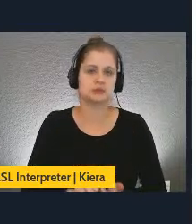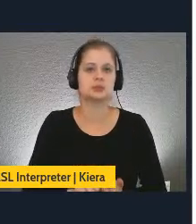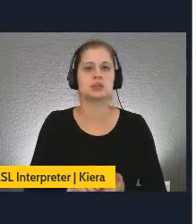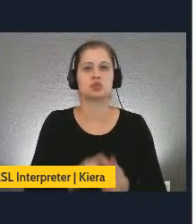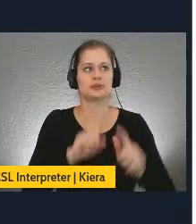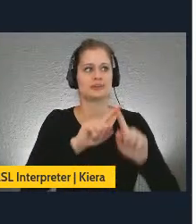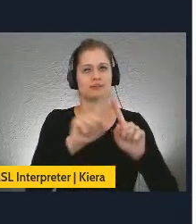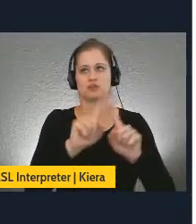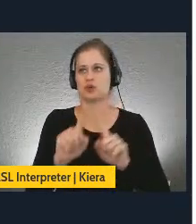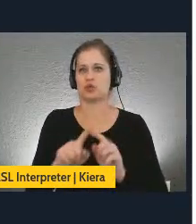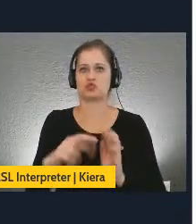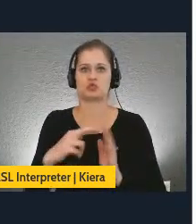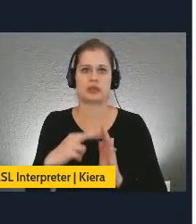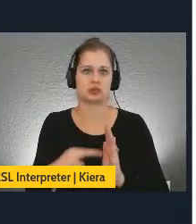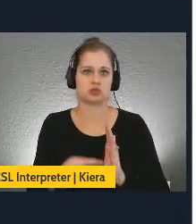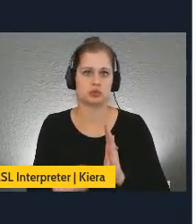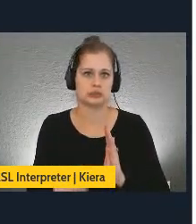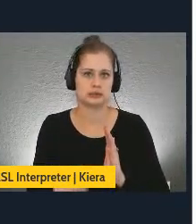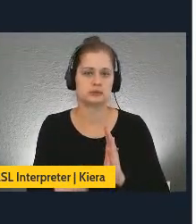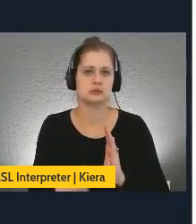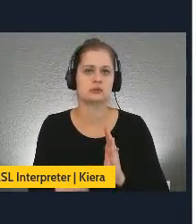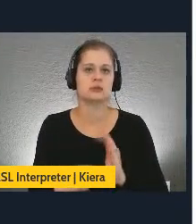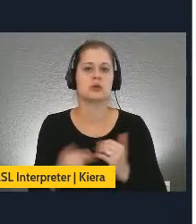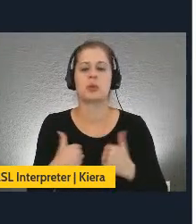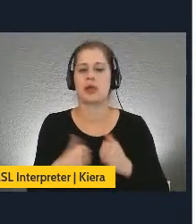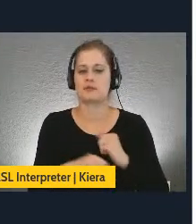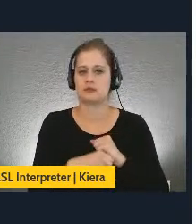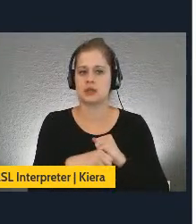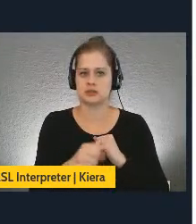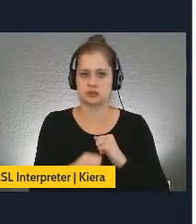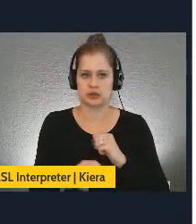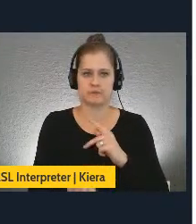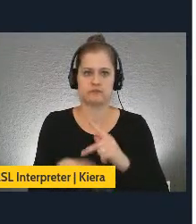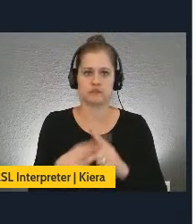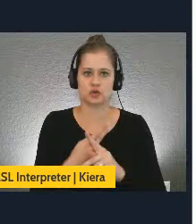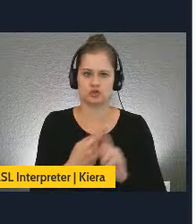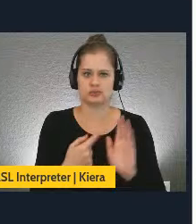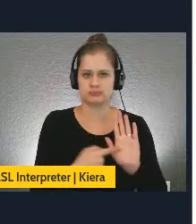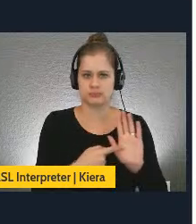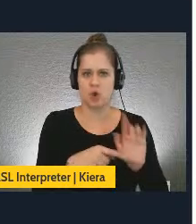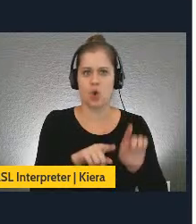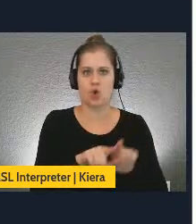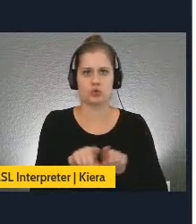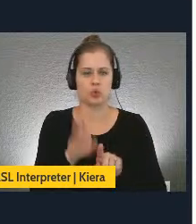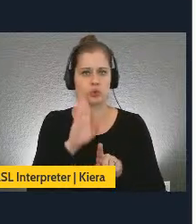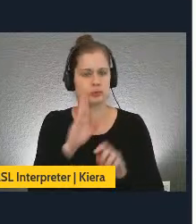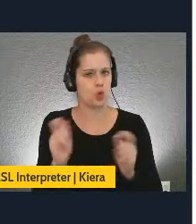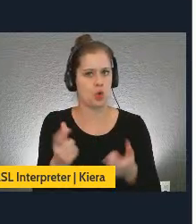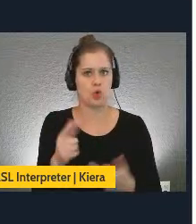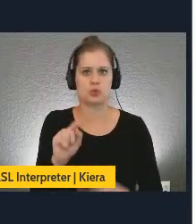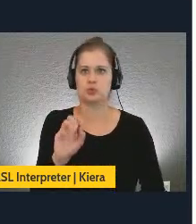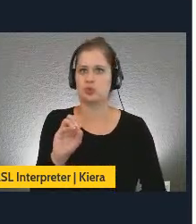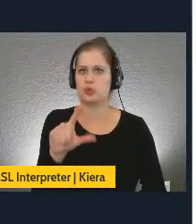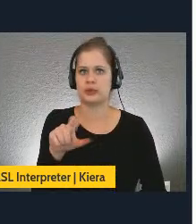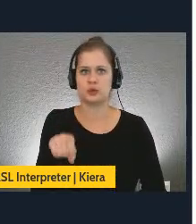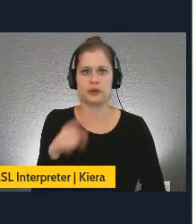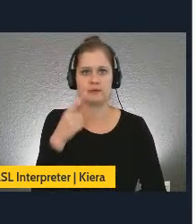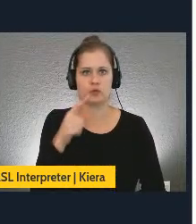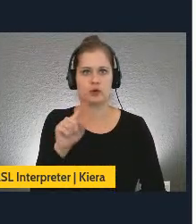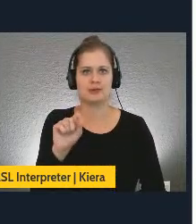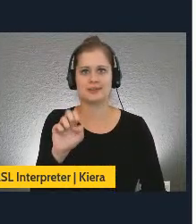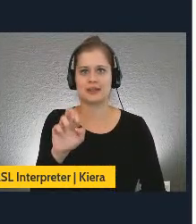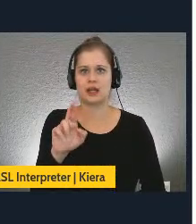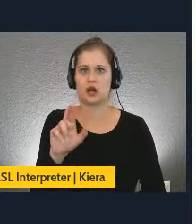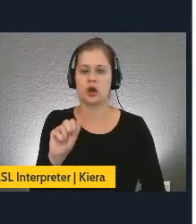registries. And we have a extended version here that also does all the tooling you would need for Terraform. So that is really a